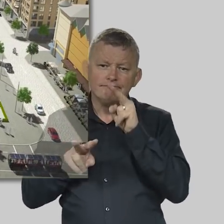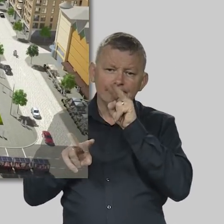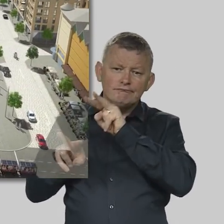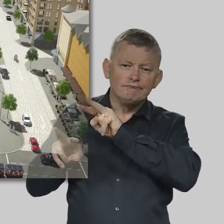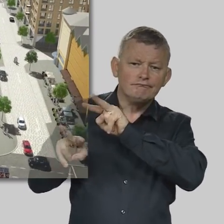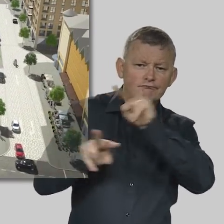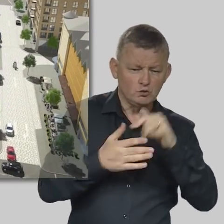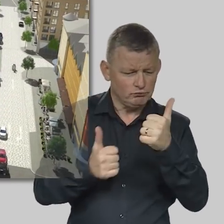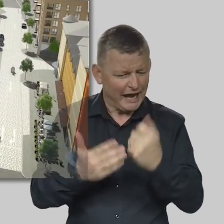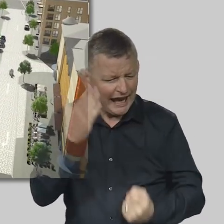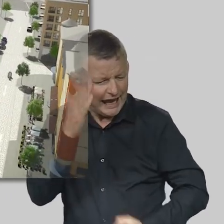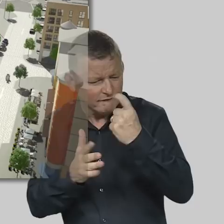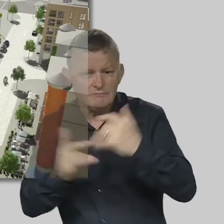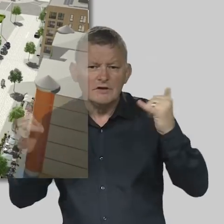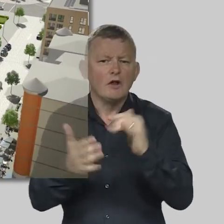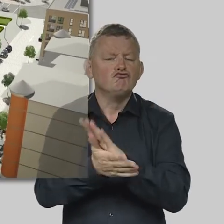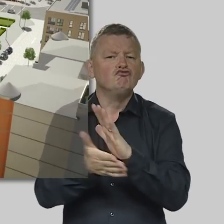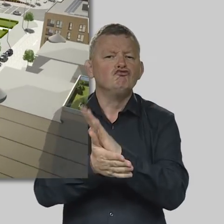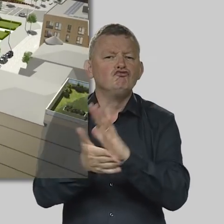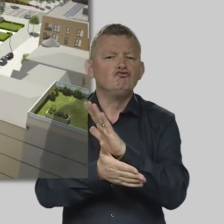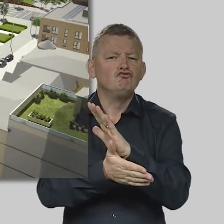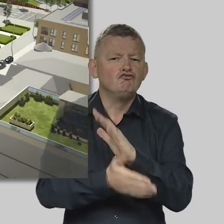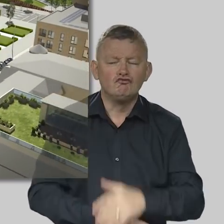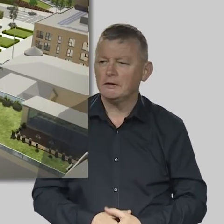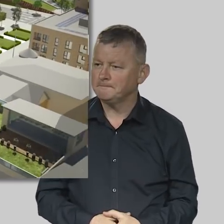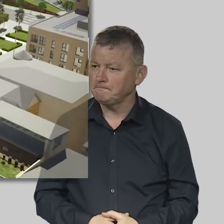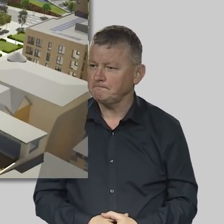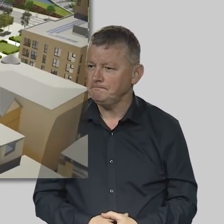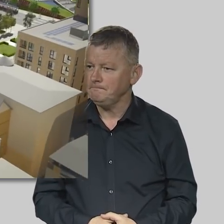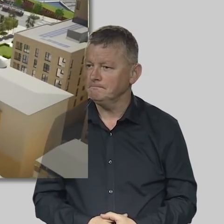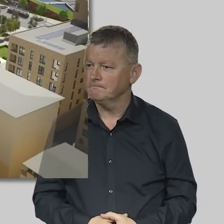host a wide range of events and festivals.